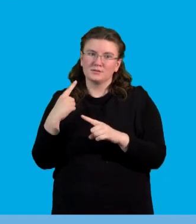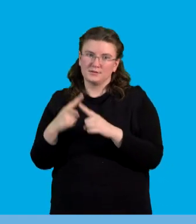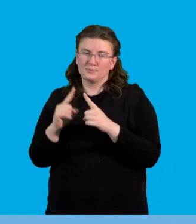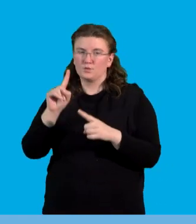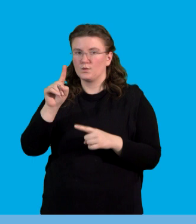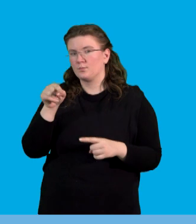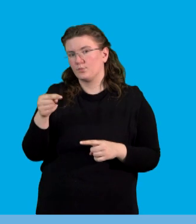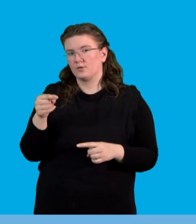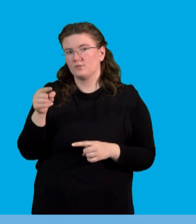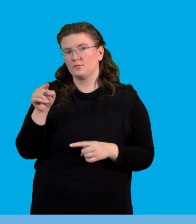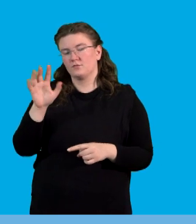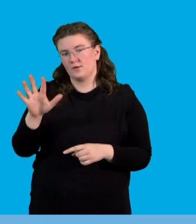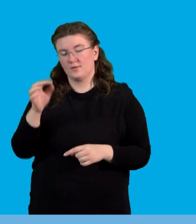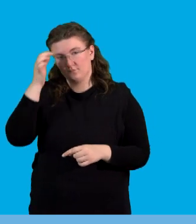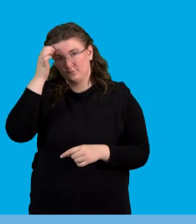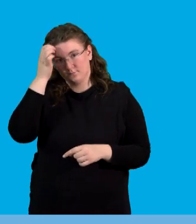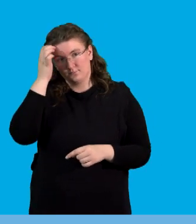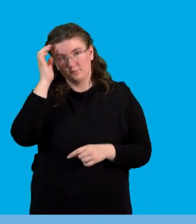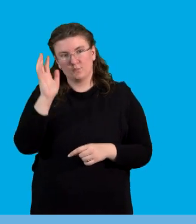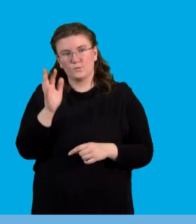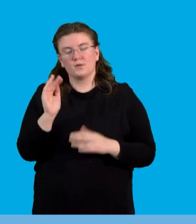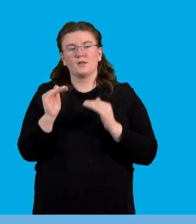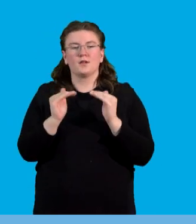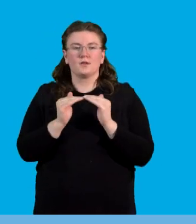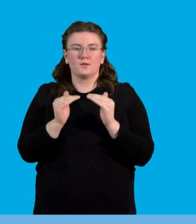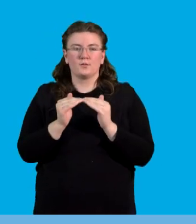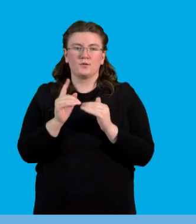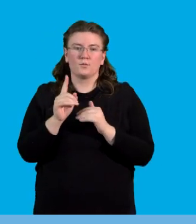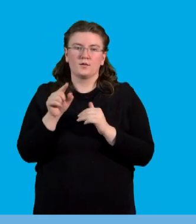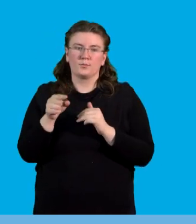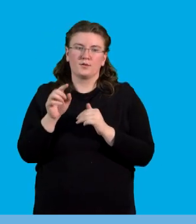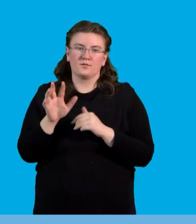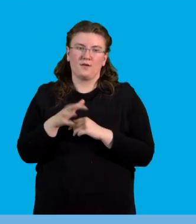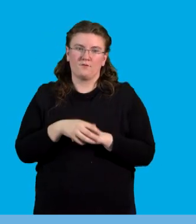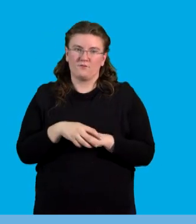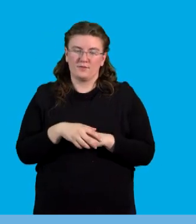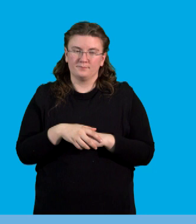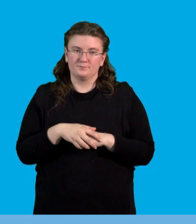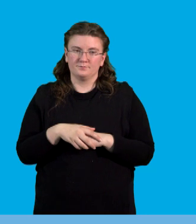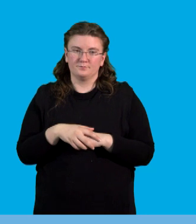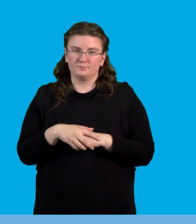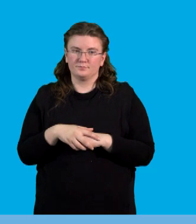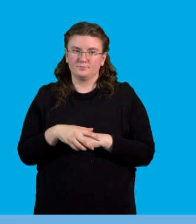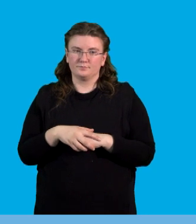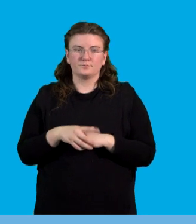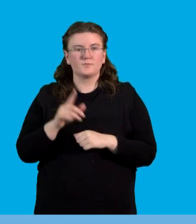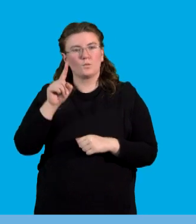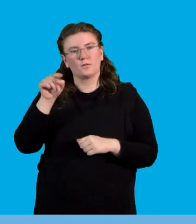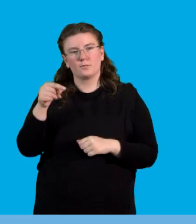then multiplied by the 0.5. That is going to give you 1.5. So it's going to give